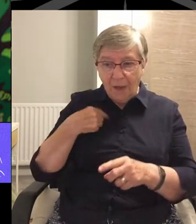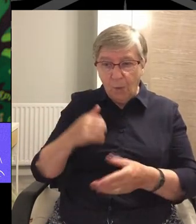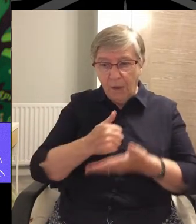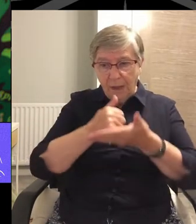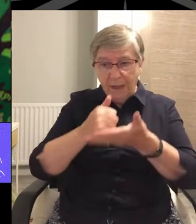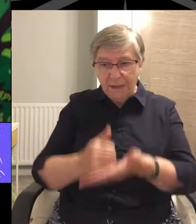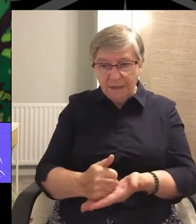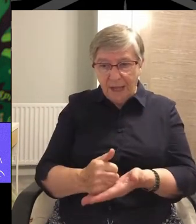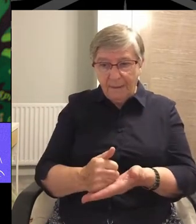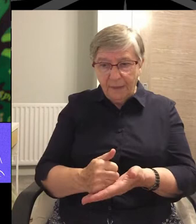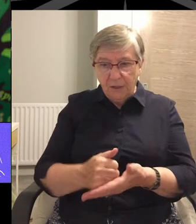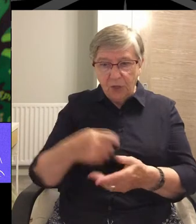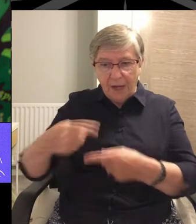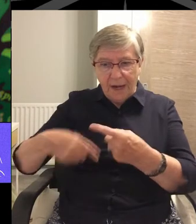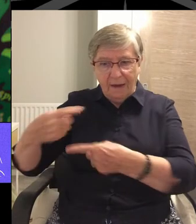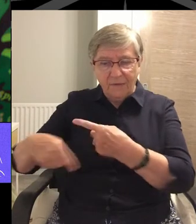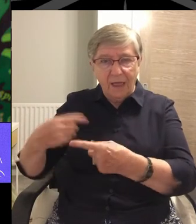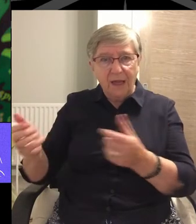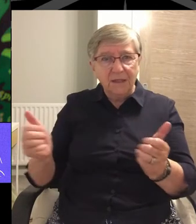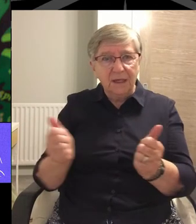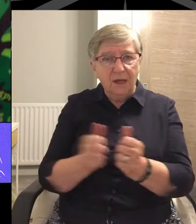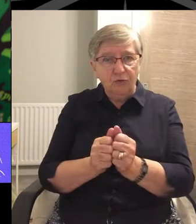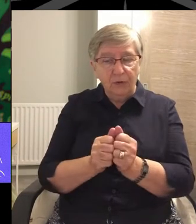everlasting covenant with you.